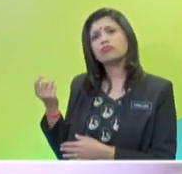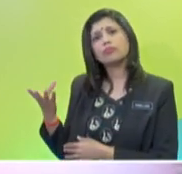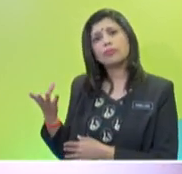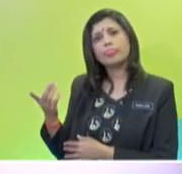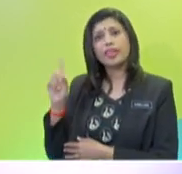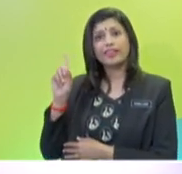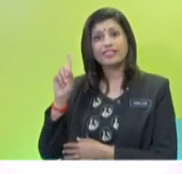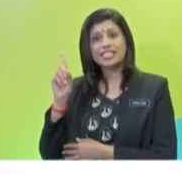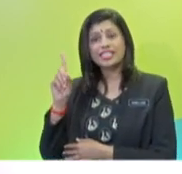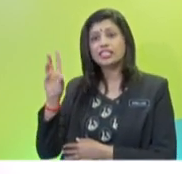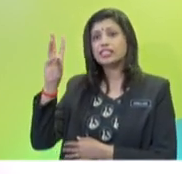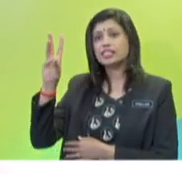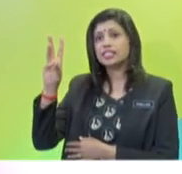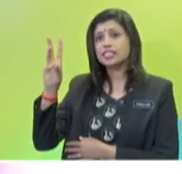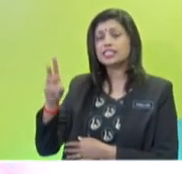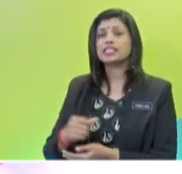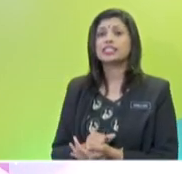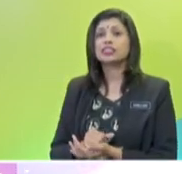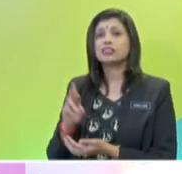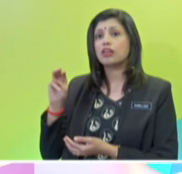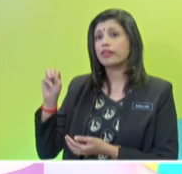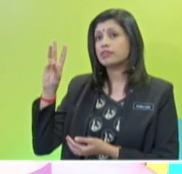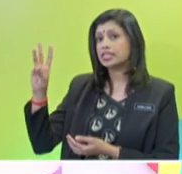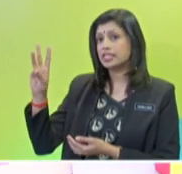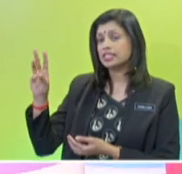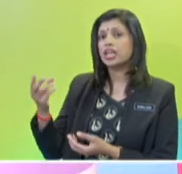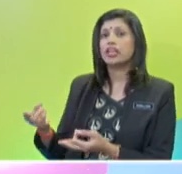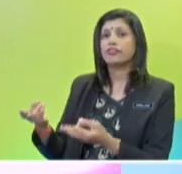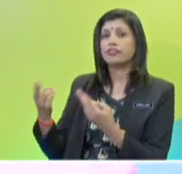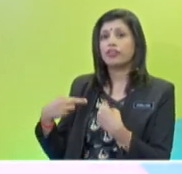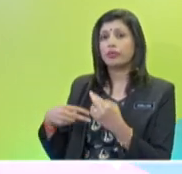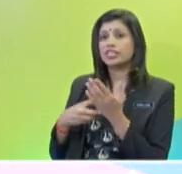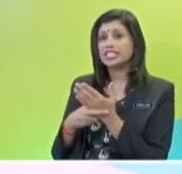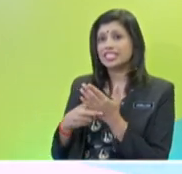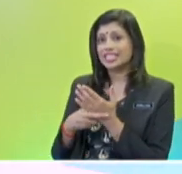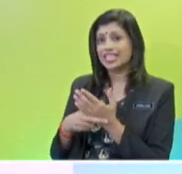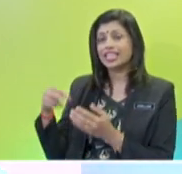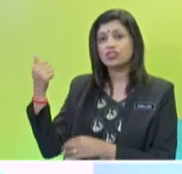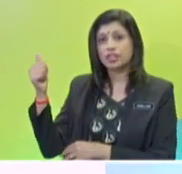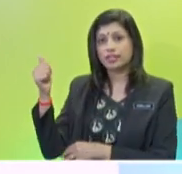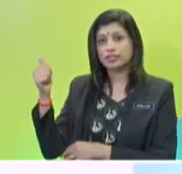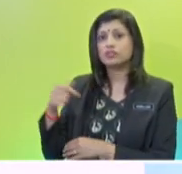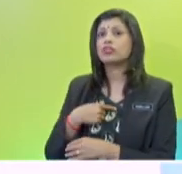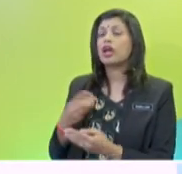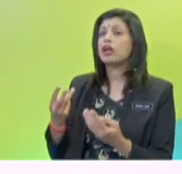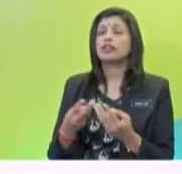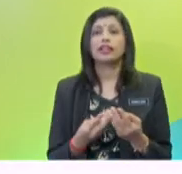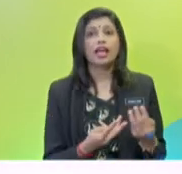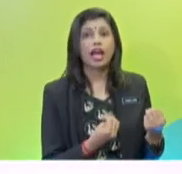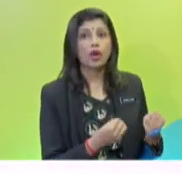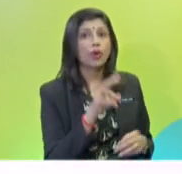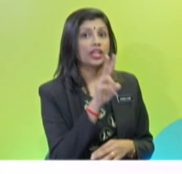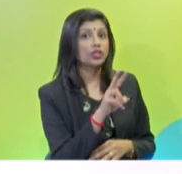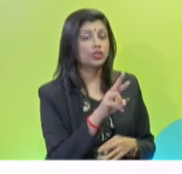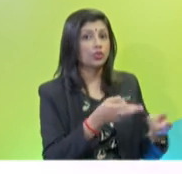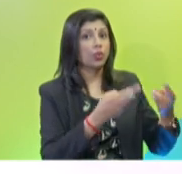costs $6 and a return costs $10. Could I have 2 return tickets, please? Of